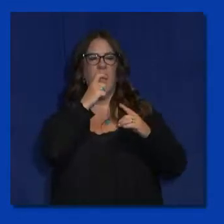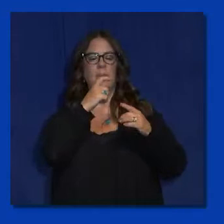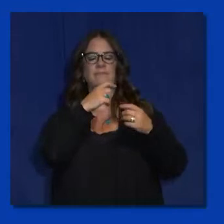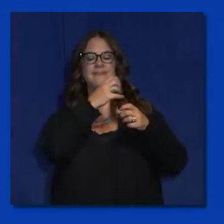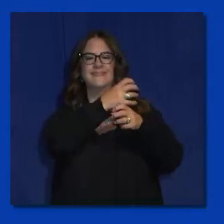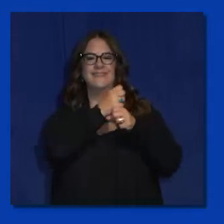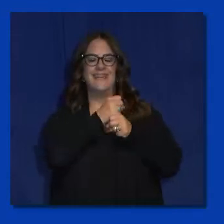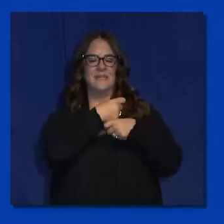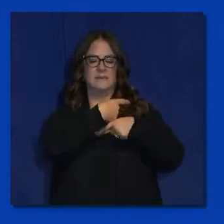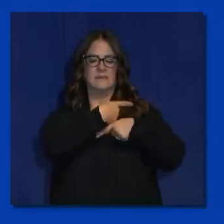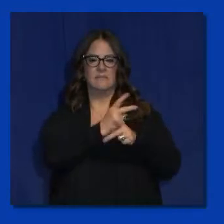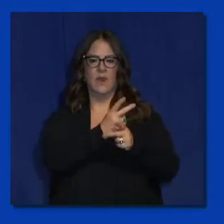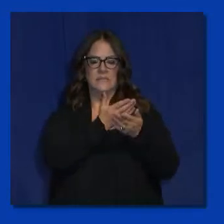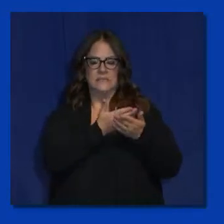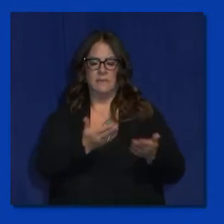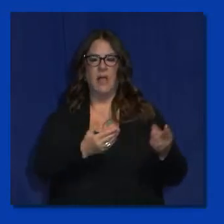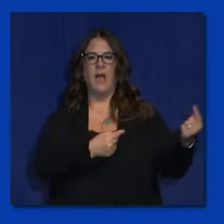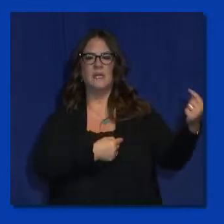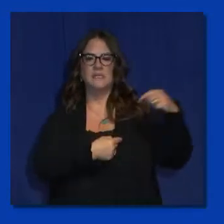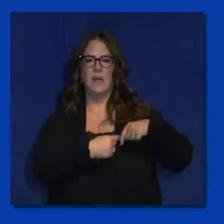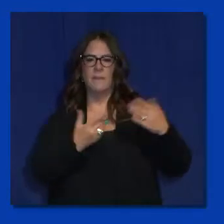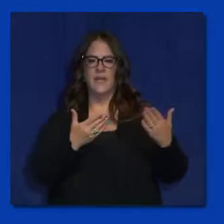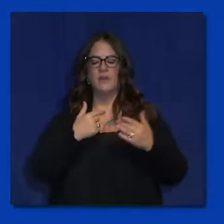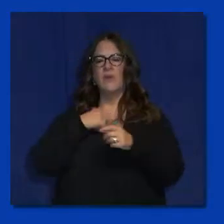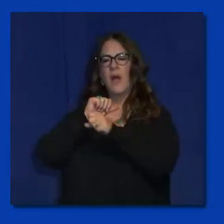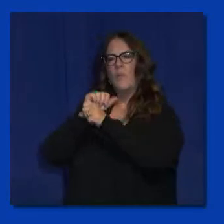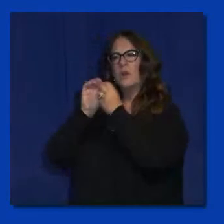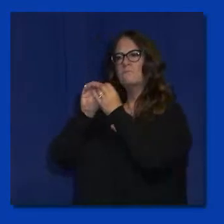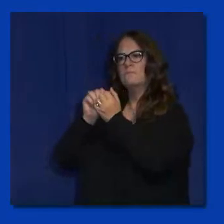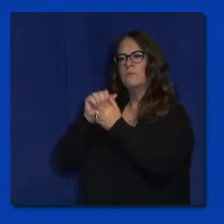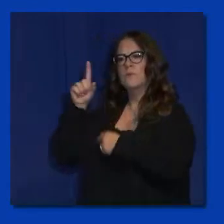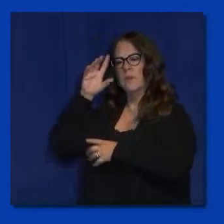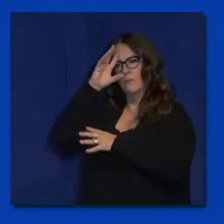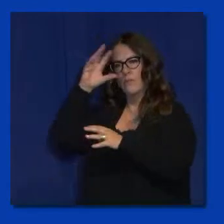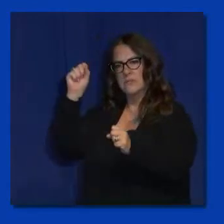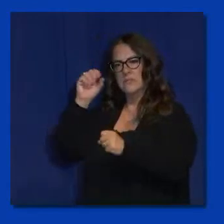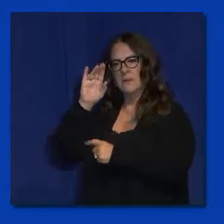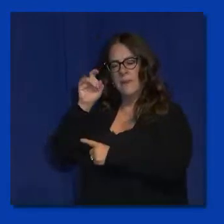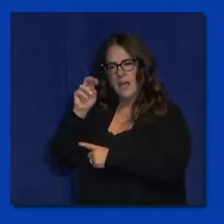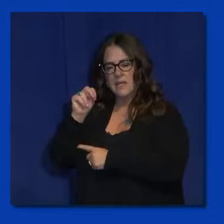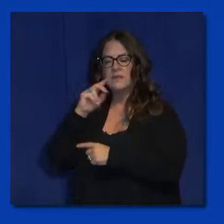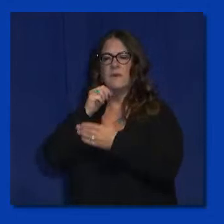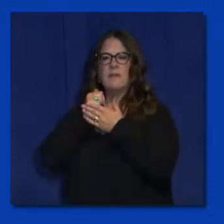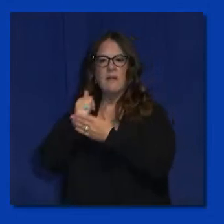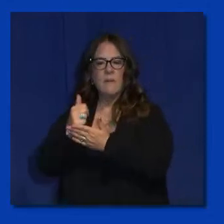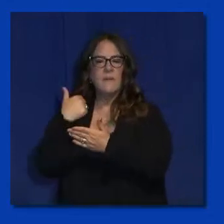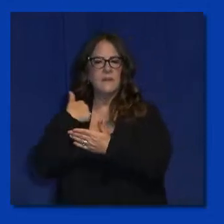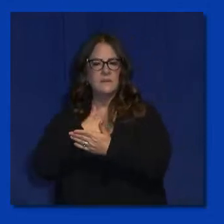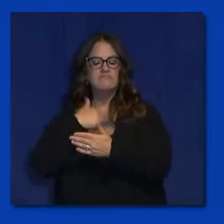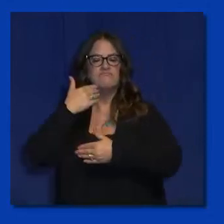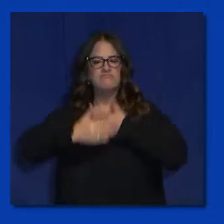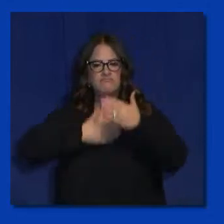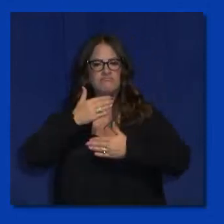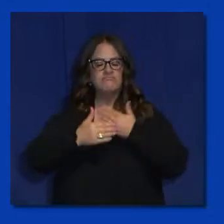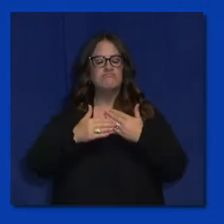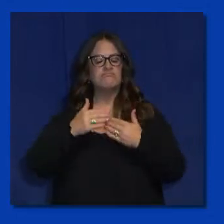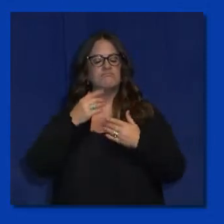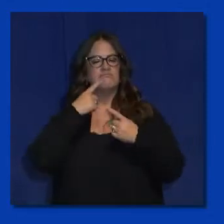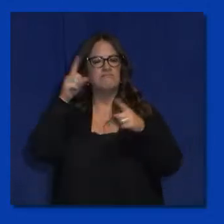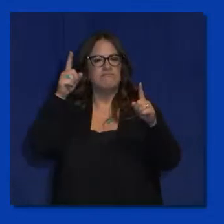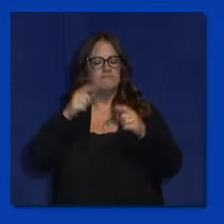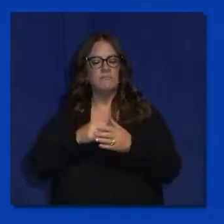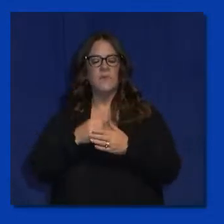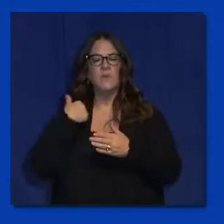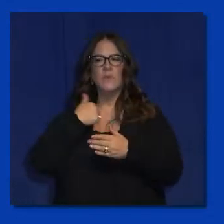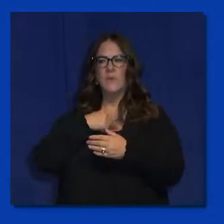or read about or may have missed some of the direct partnerships that we have announced with